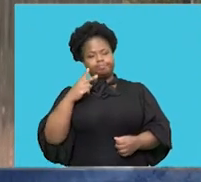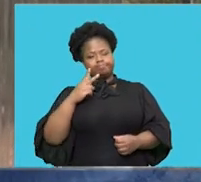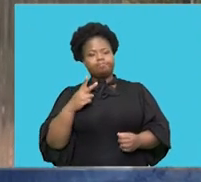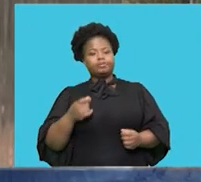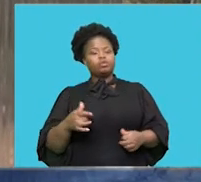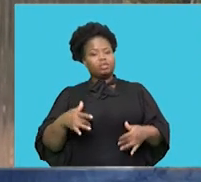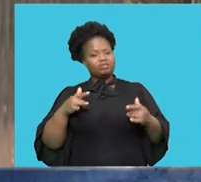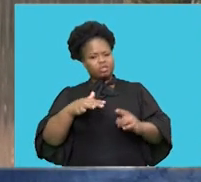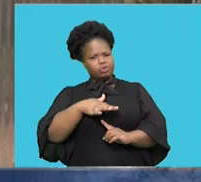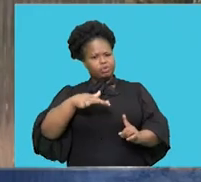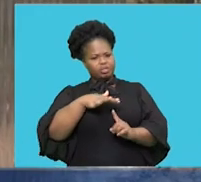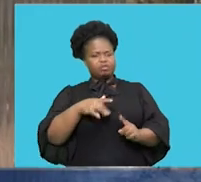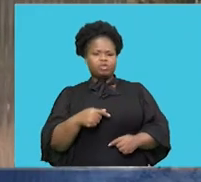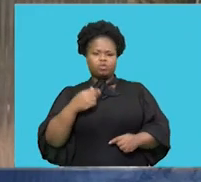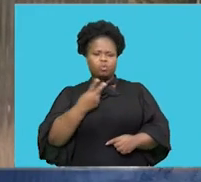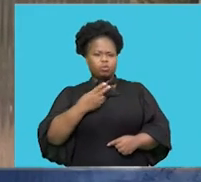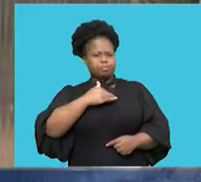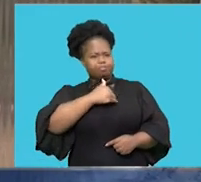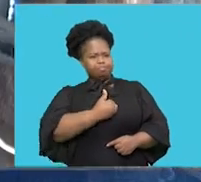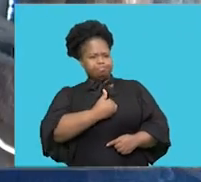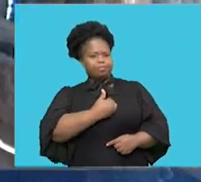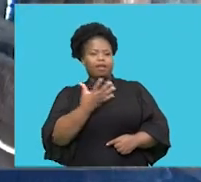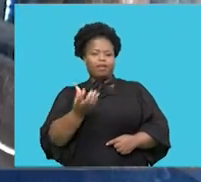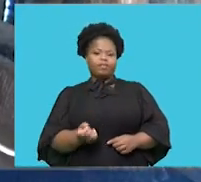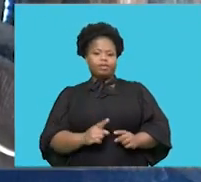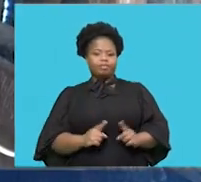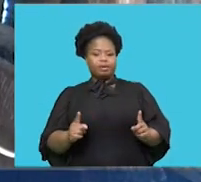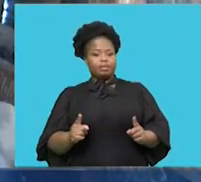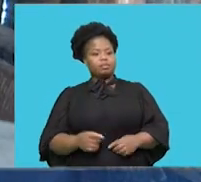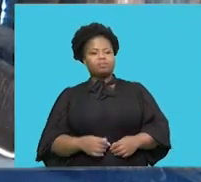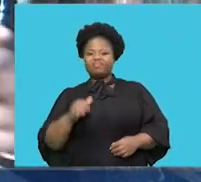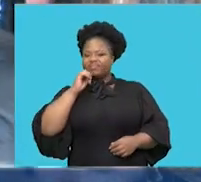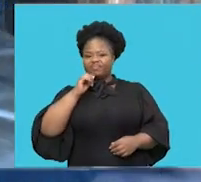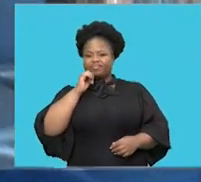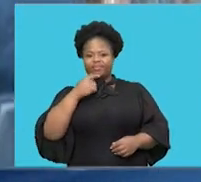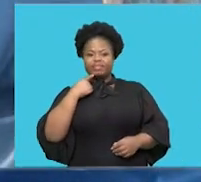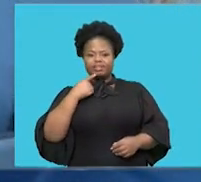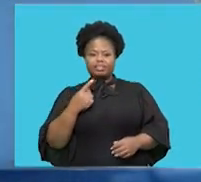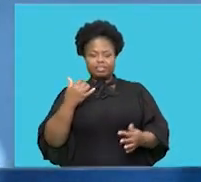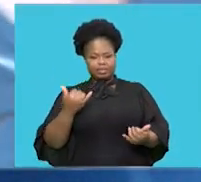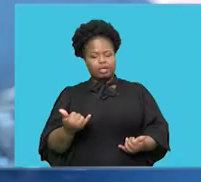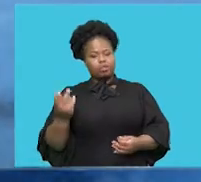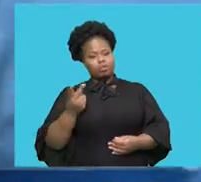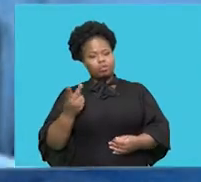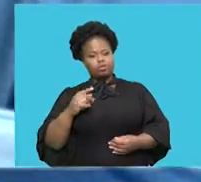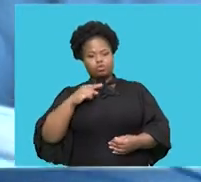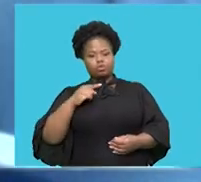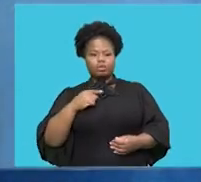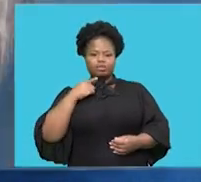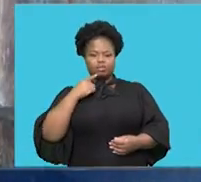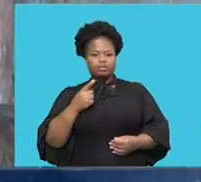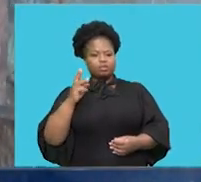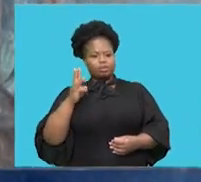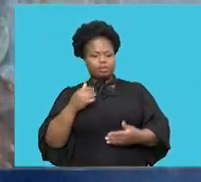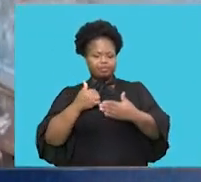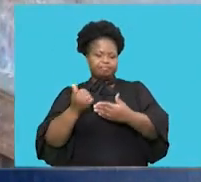Zwedela ne a sithabetsa maikutlo le ho otla pelo. Fela ho leng jwalo, ba ileng ba nolofala dipelo le ho tswa letsholo